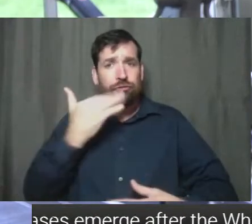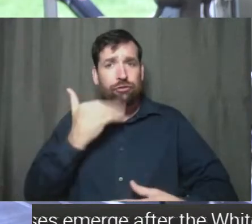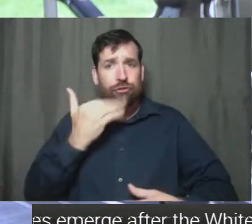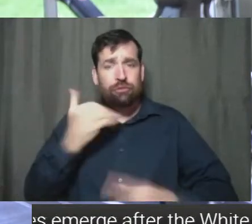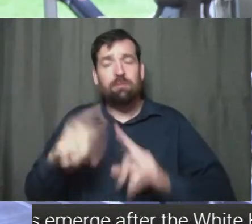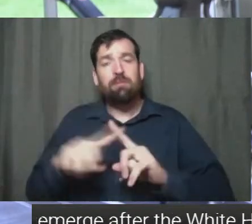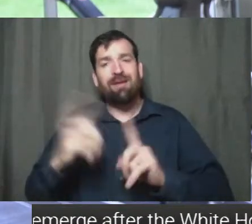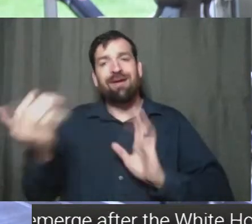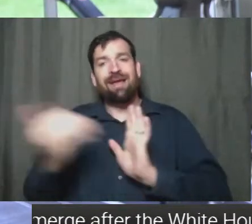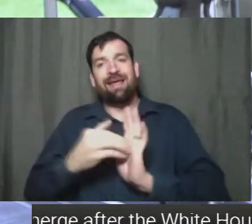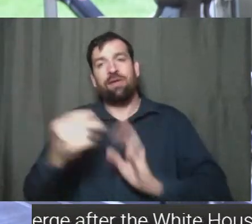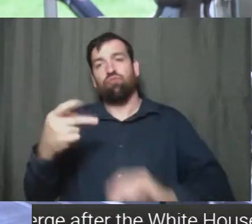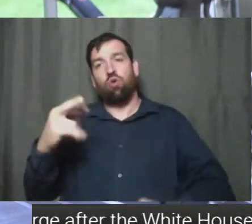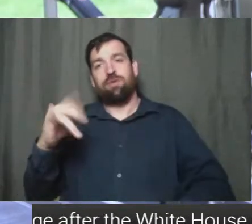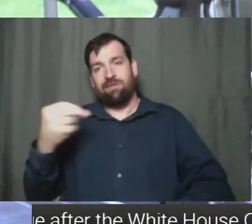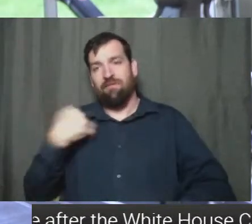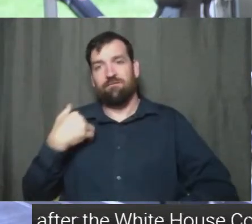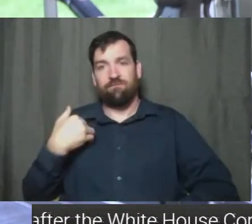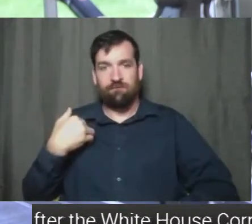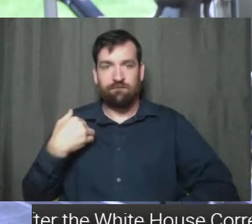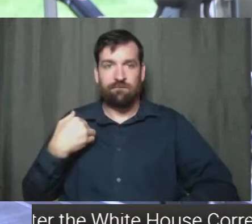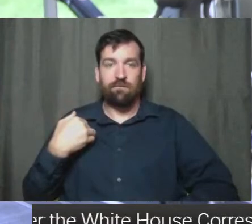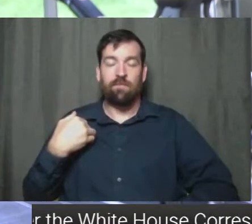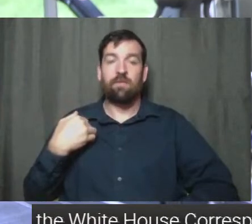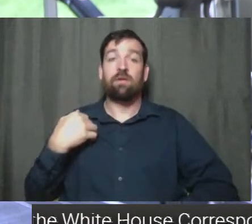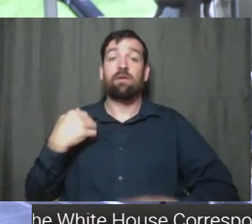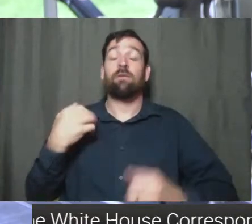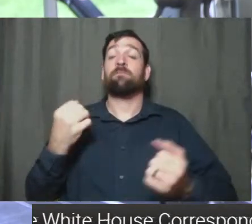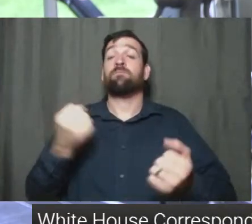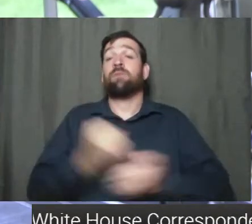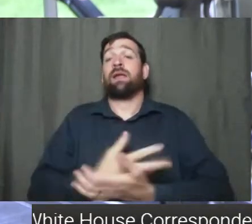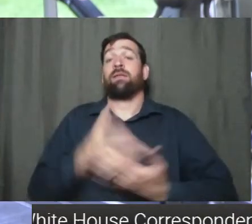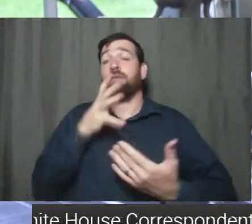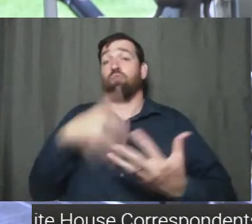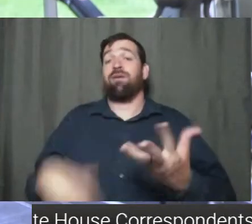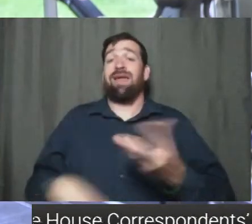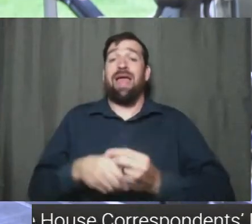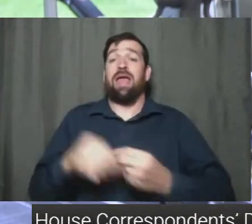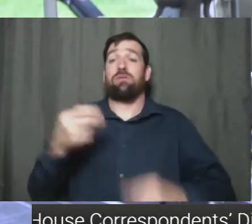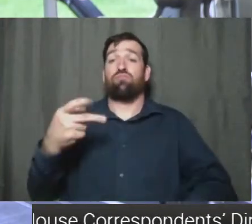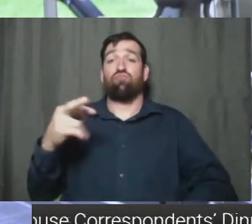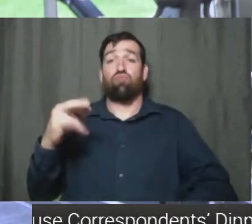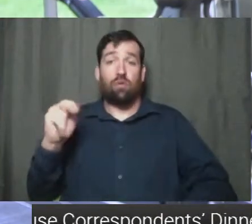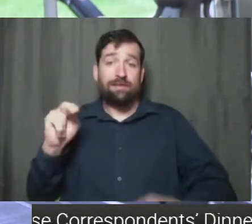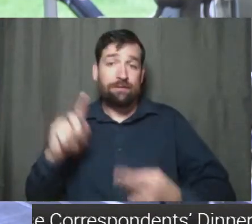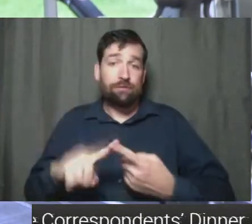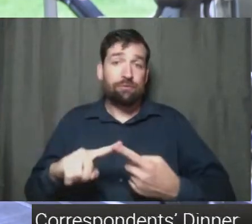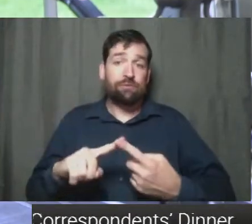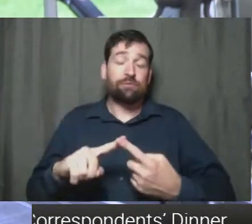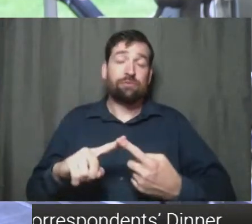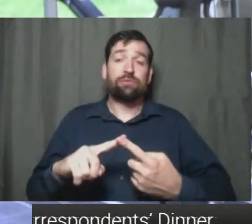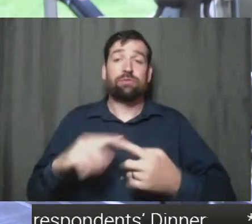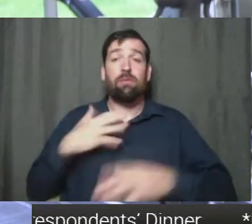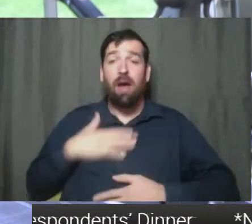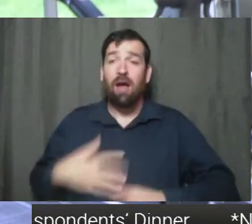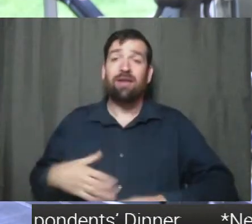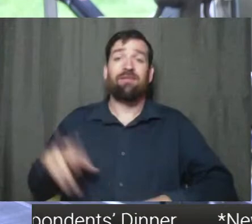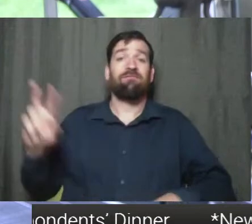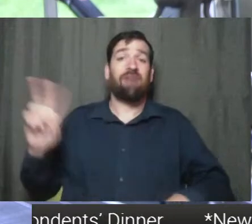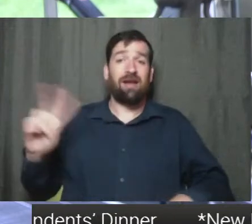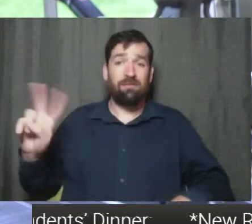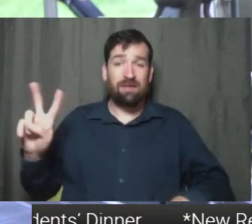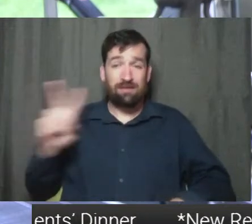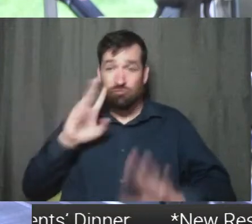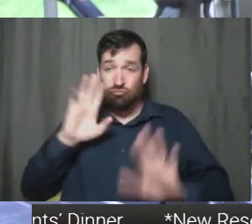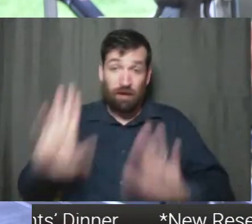in it. And anything that's going to add more protein to your body or vitamins to your body is going to be a great healthy snack. My